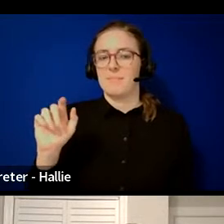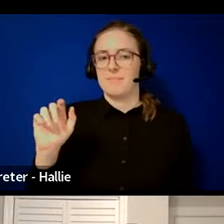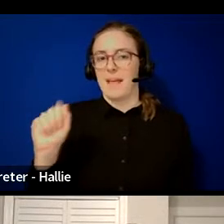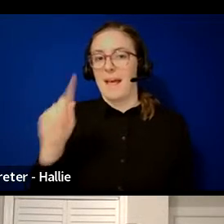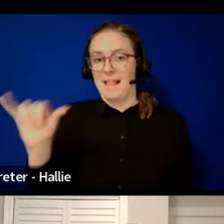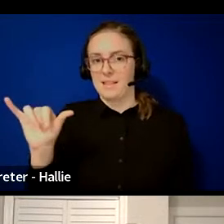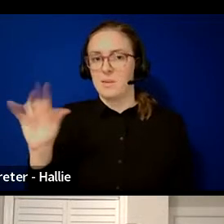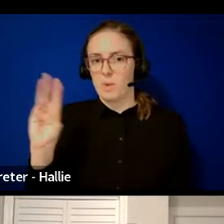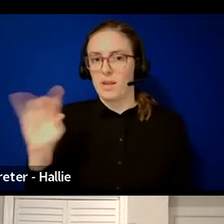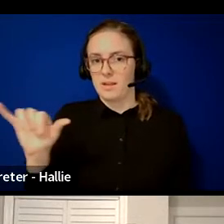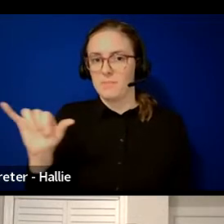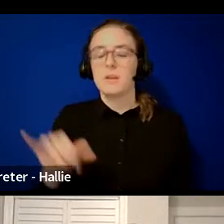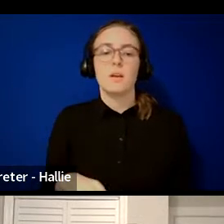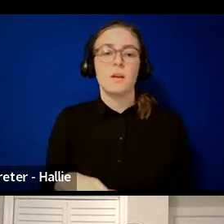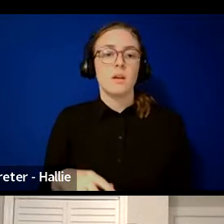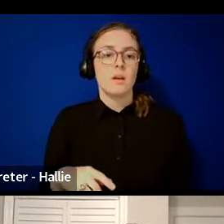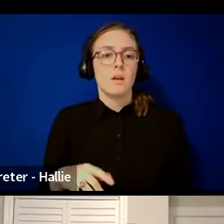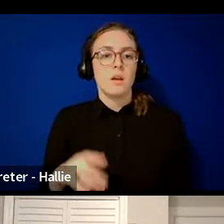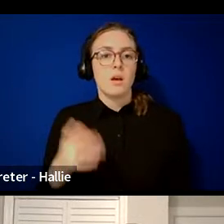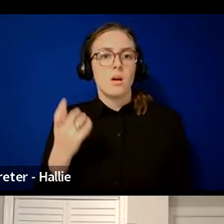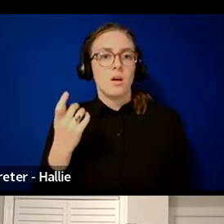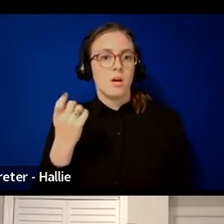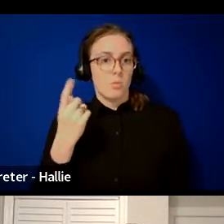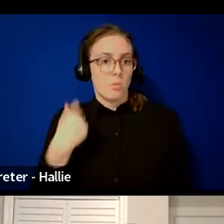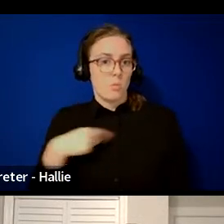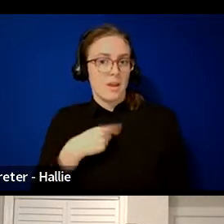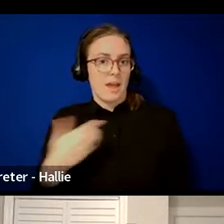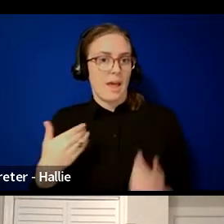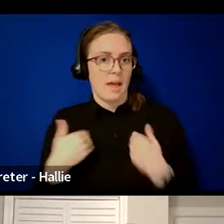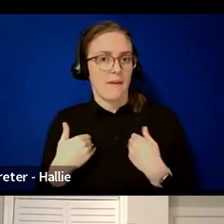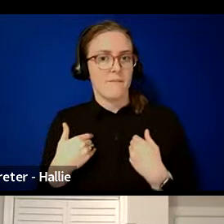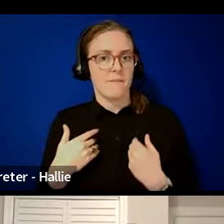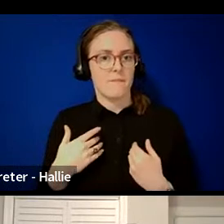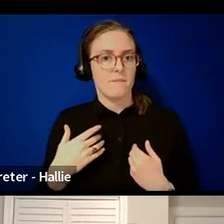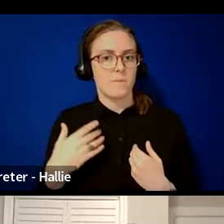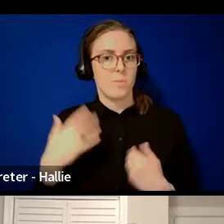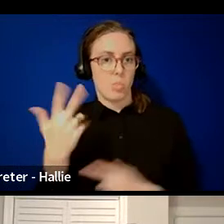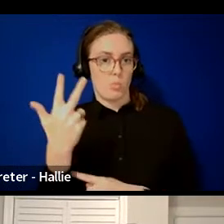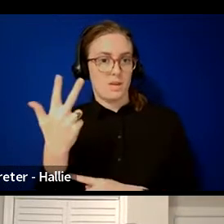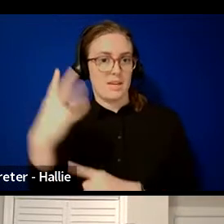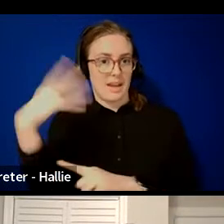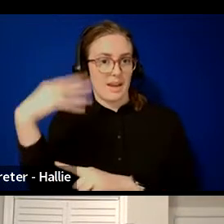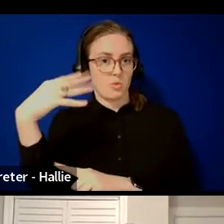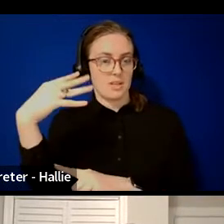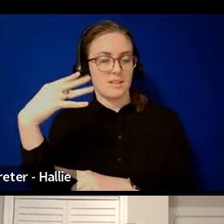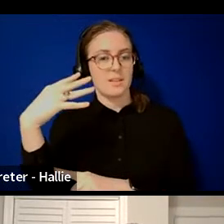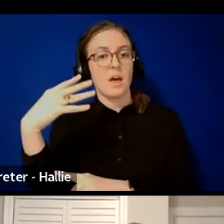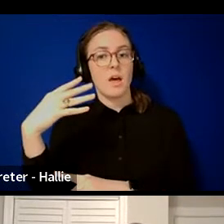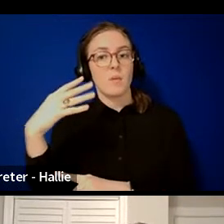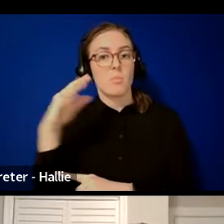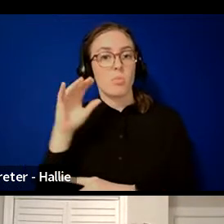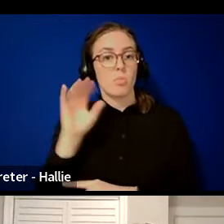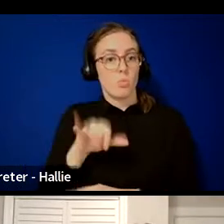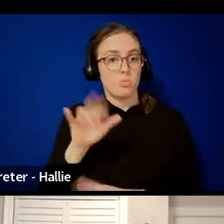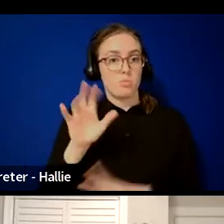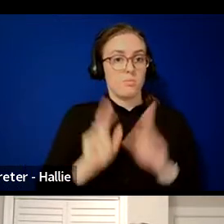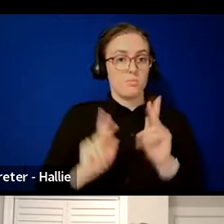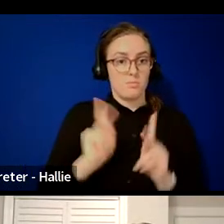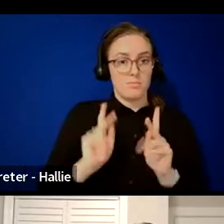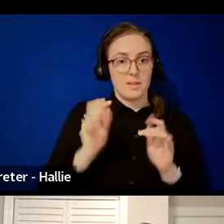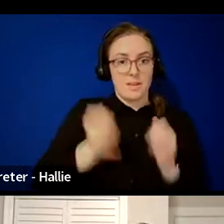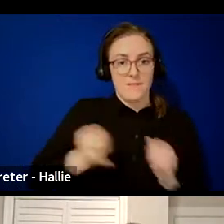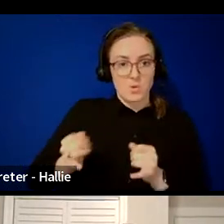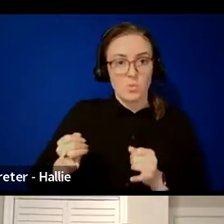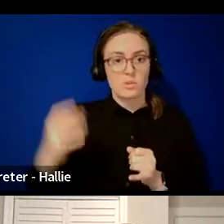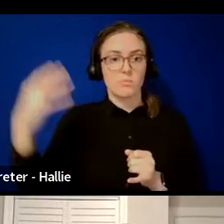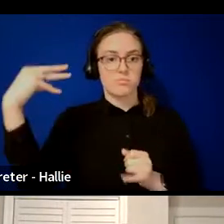3 cameras facing those individuals at all times. So our officers are making contact with those individuals. They are